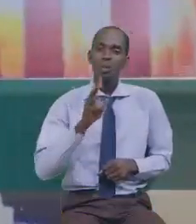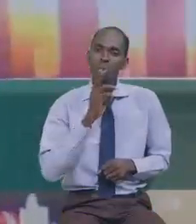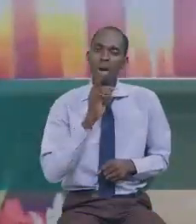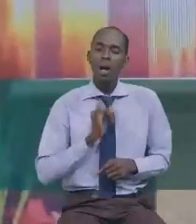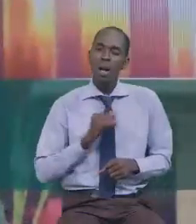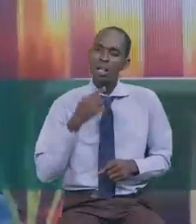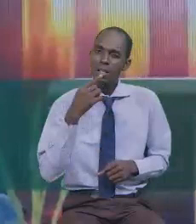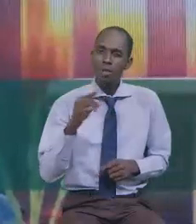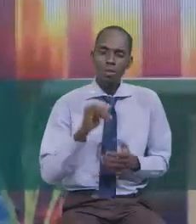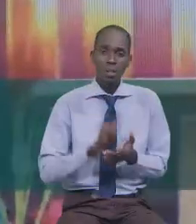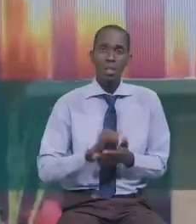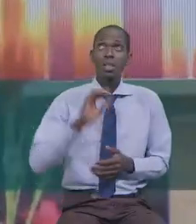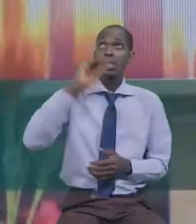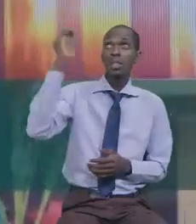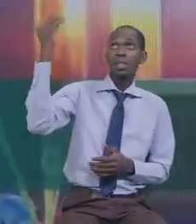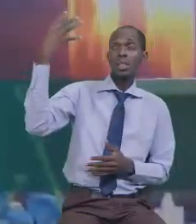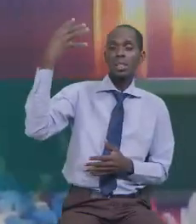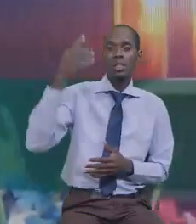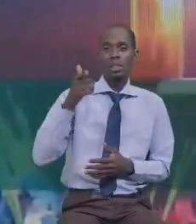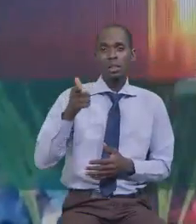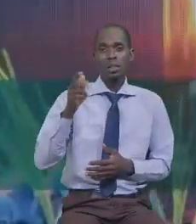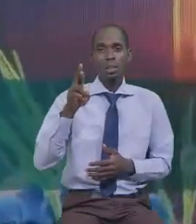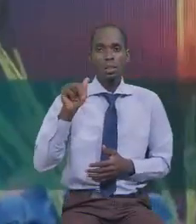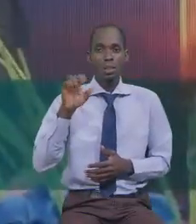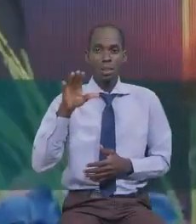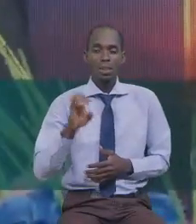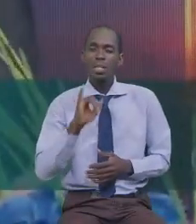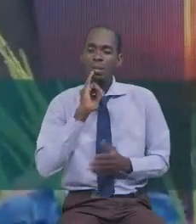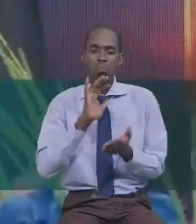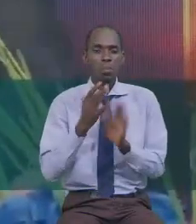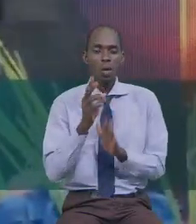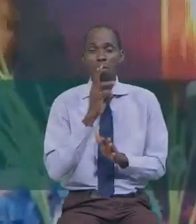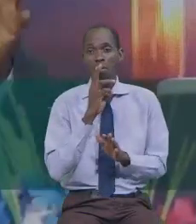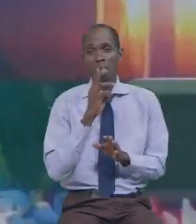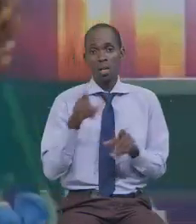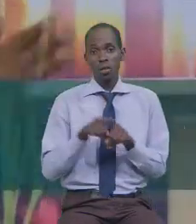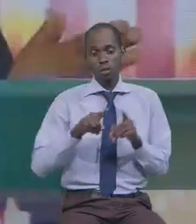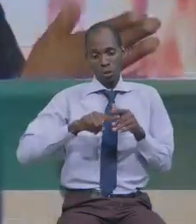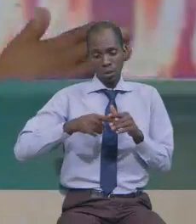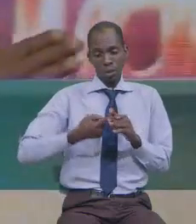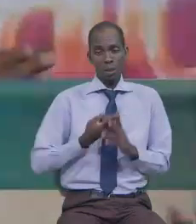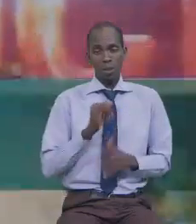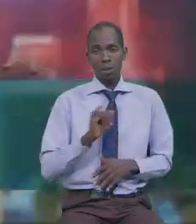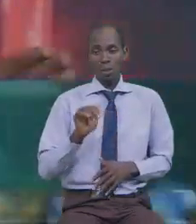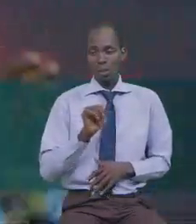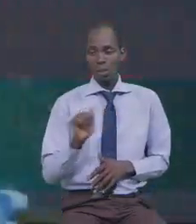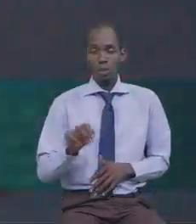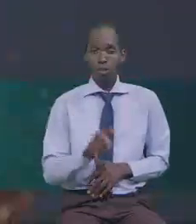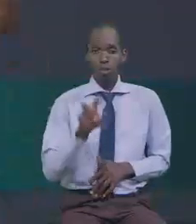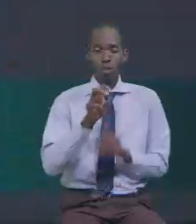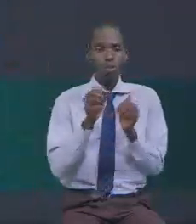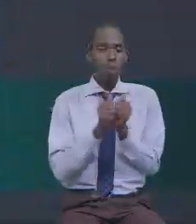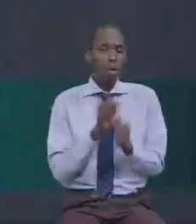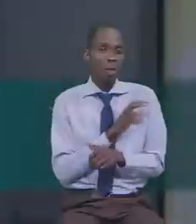like water. As you are starting the journey with Christ, that He is